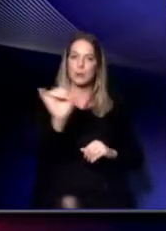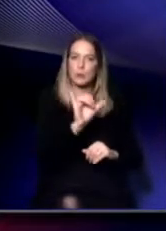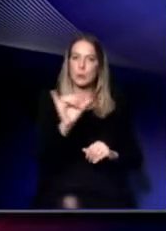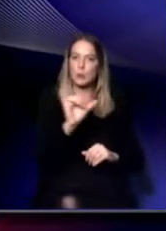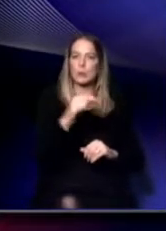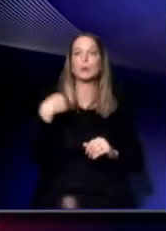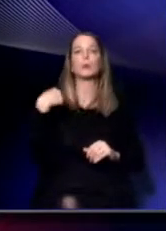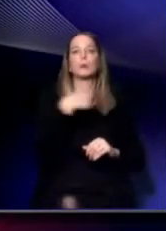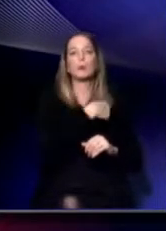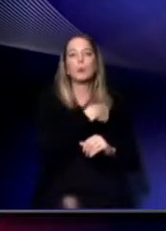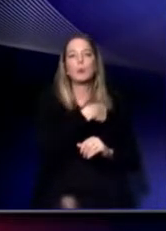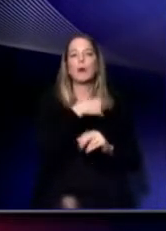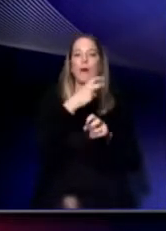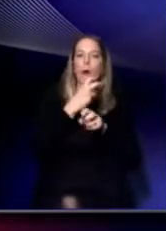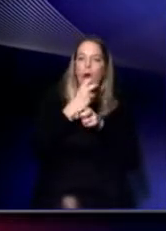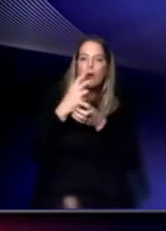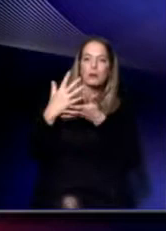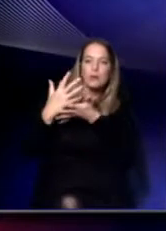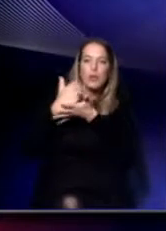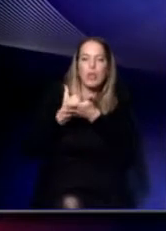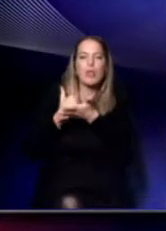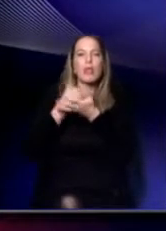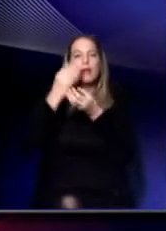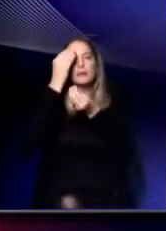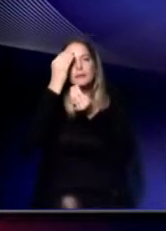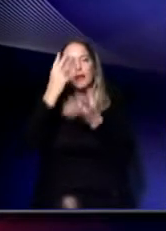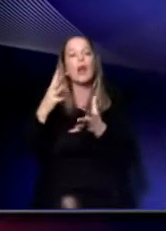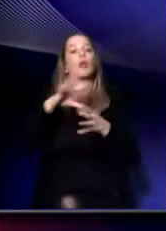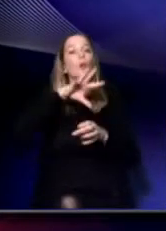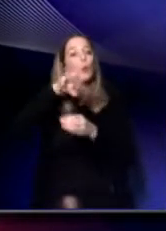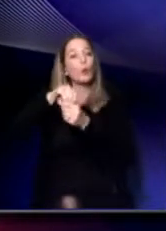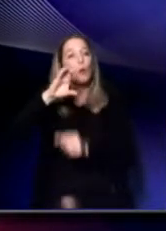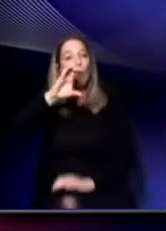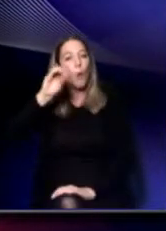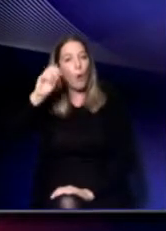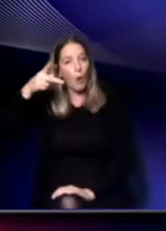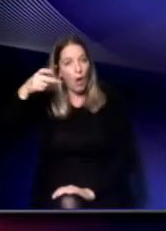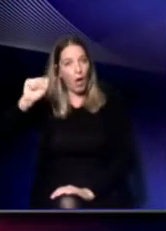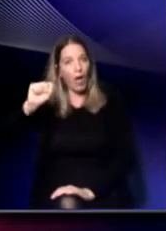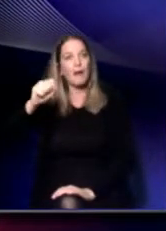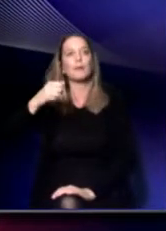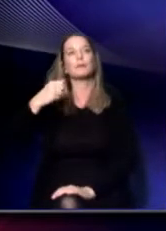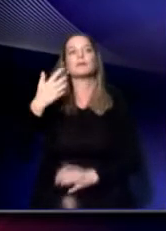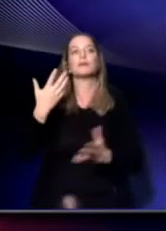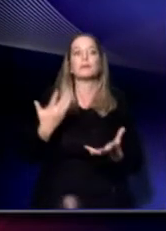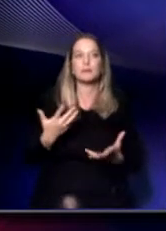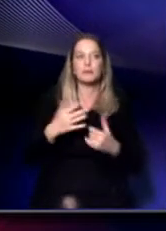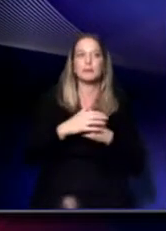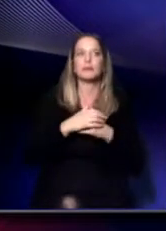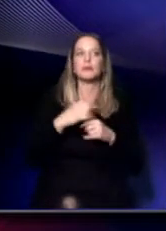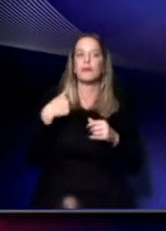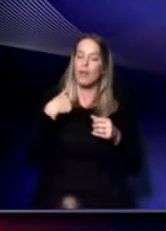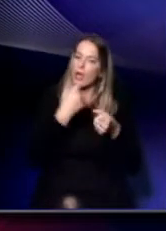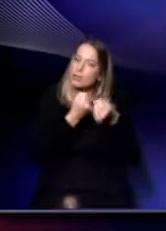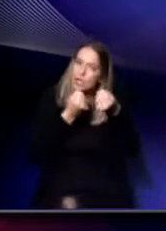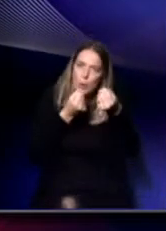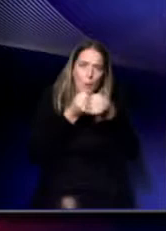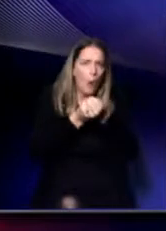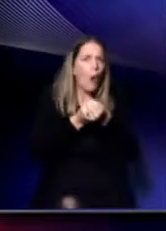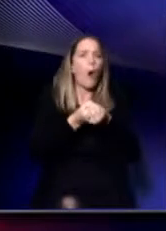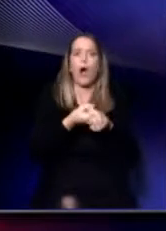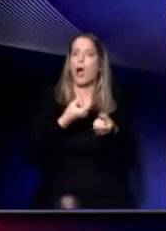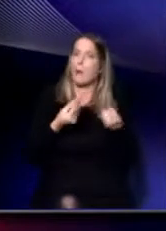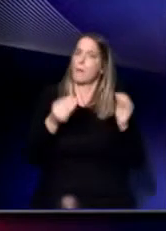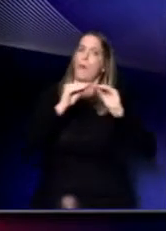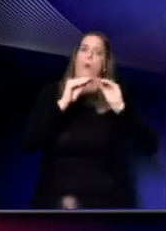So, you know, I would support any measure to get any teacher in Arizona anything that we could possibly get them.